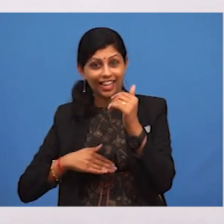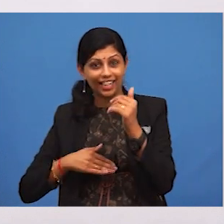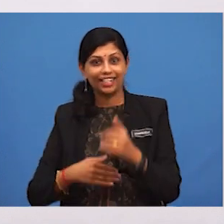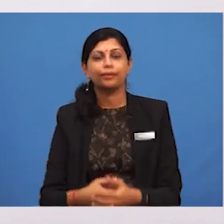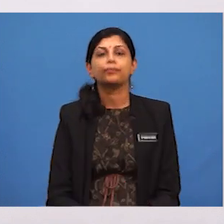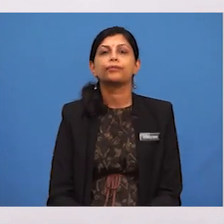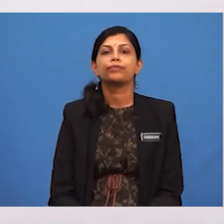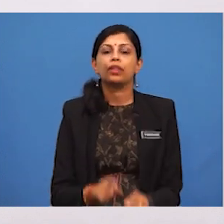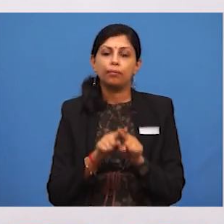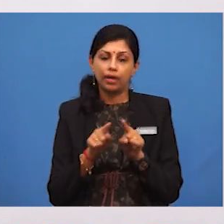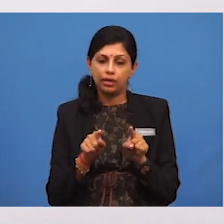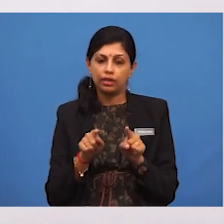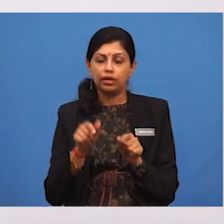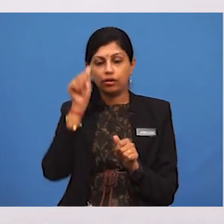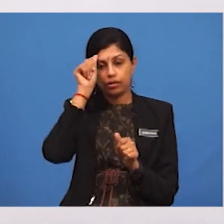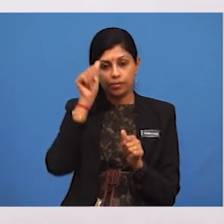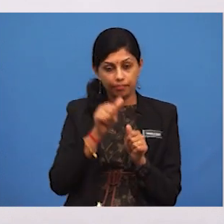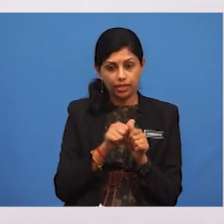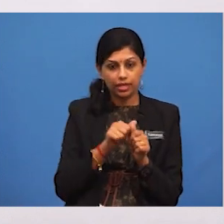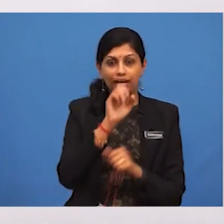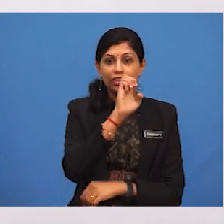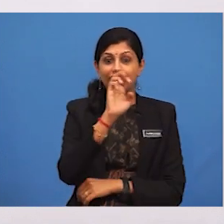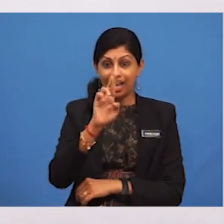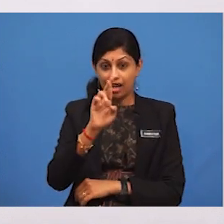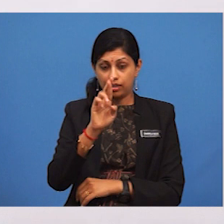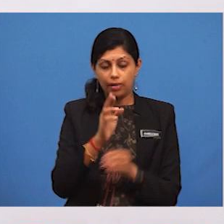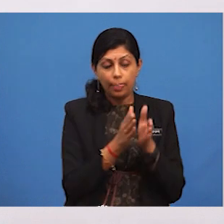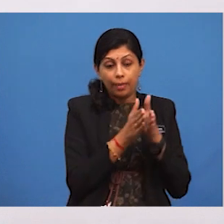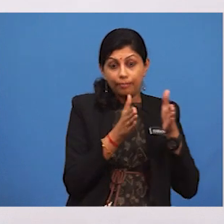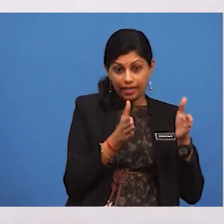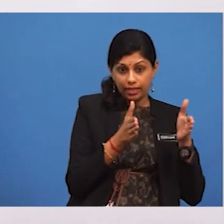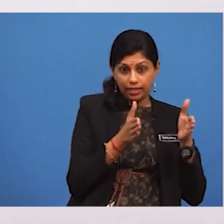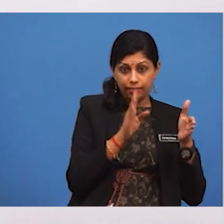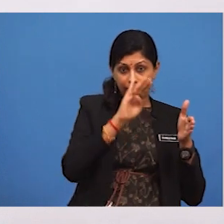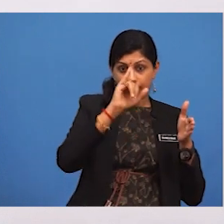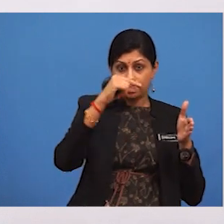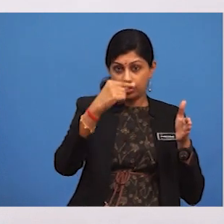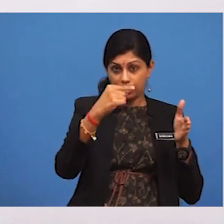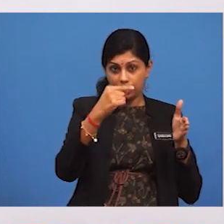grammatical rule. Okay, so if you have the word big, you want to